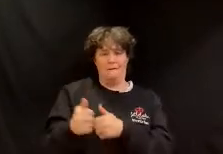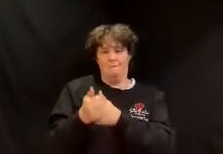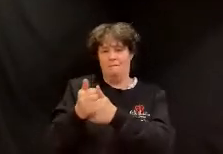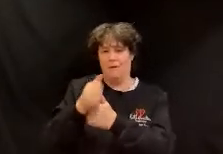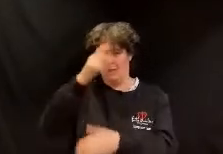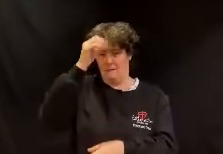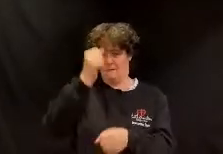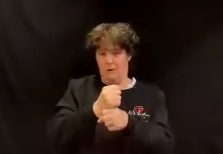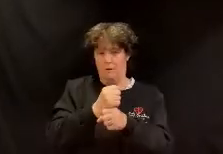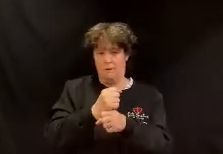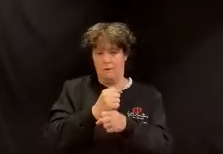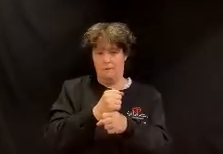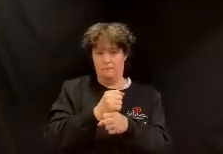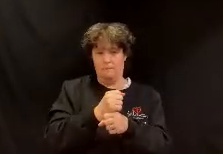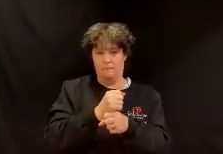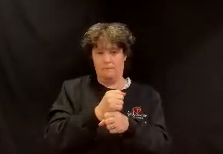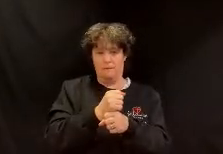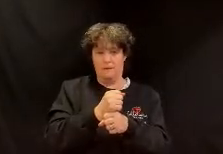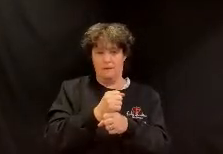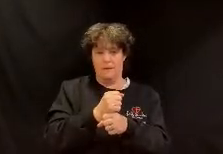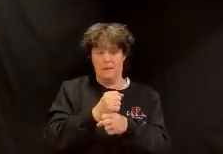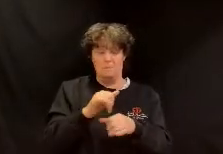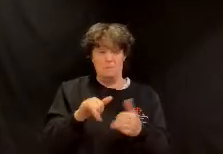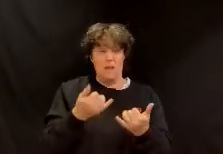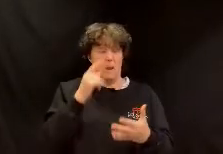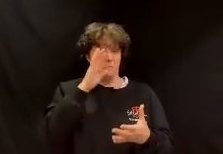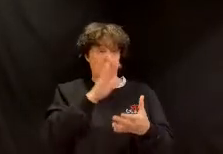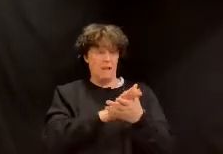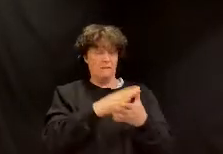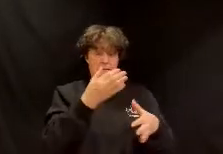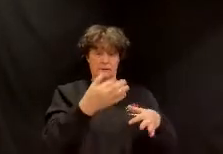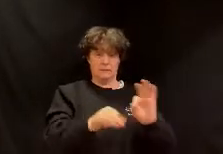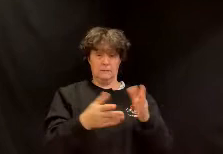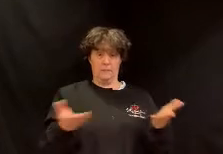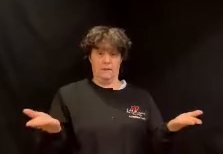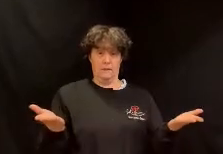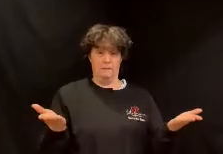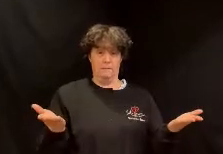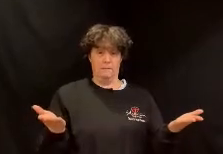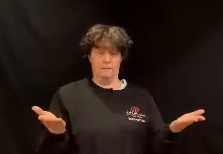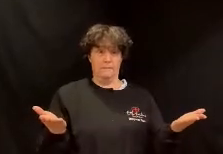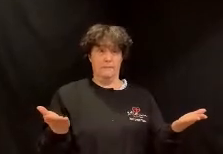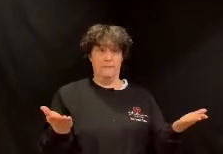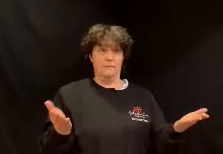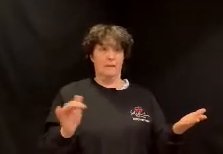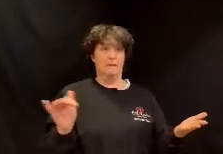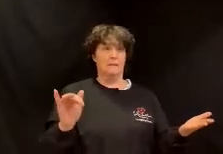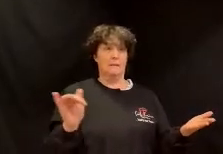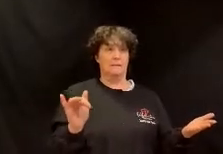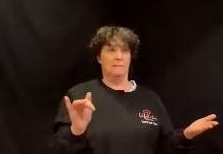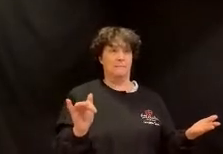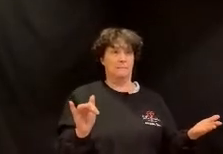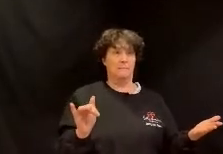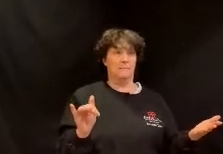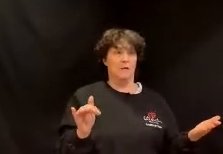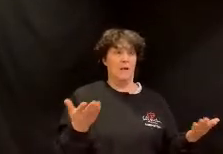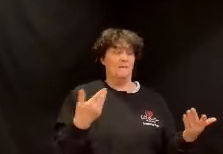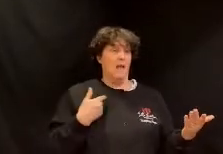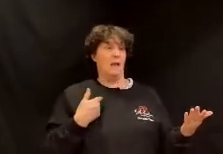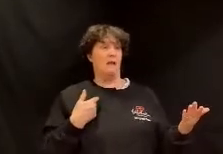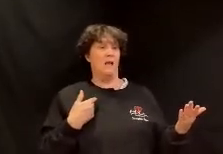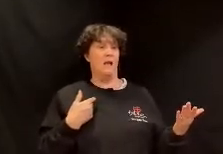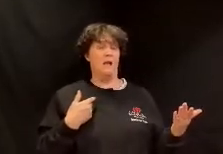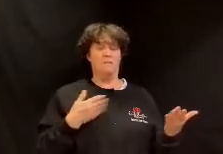We talked about this before, about how believing is a simple thing, right? It's like gas. It's like, you know, you can have this